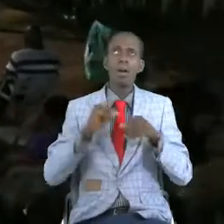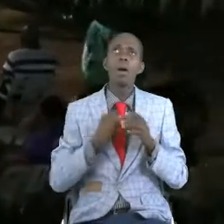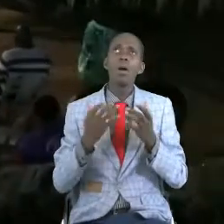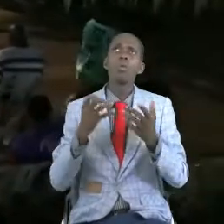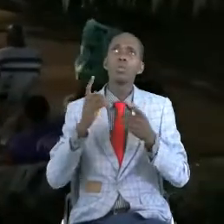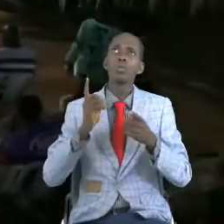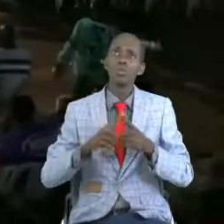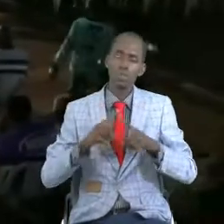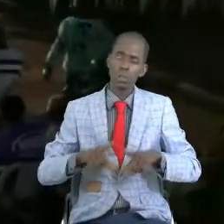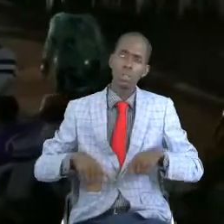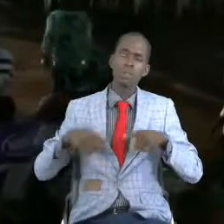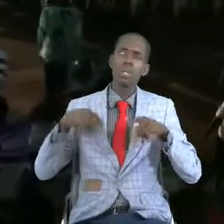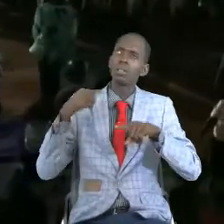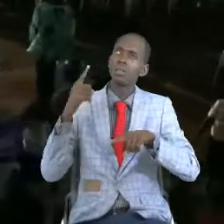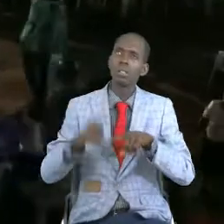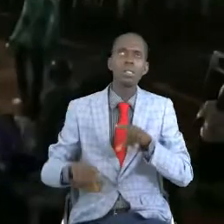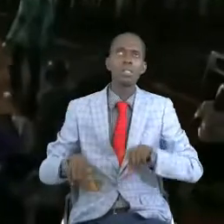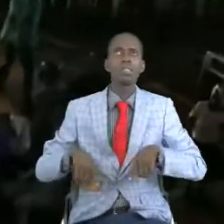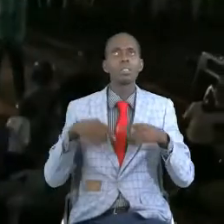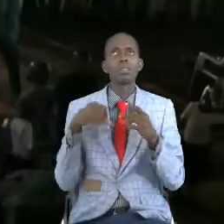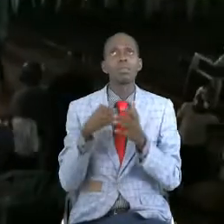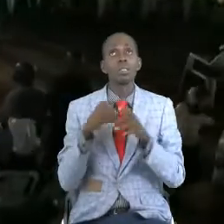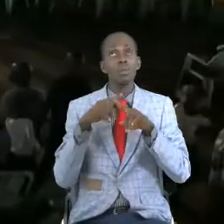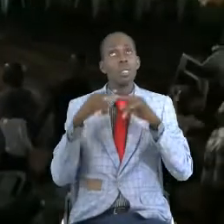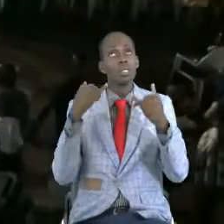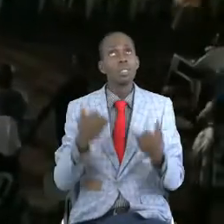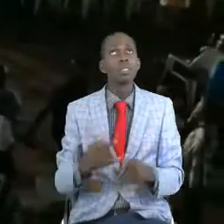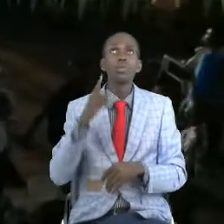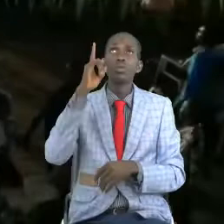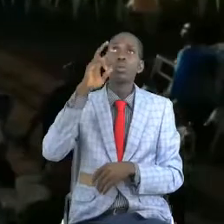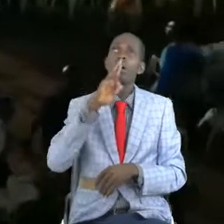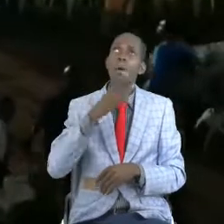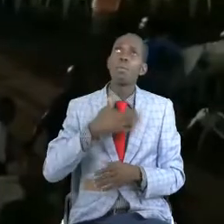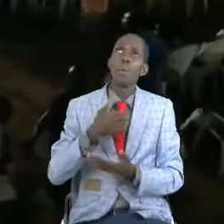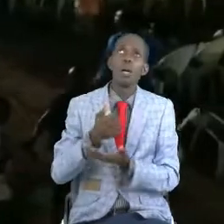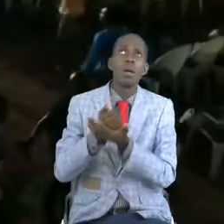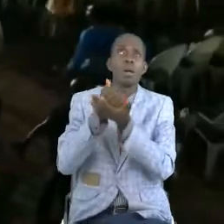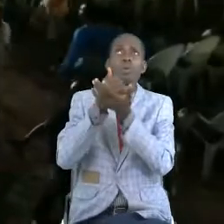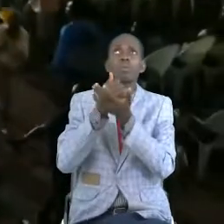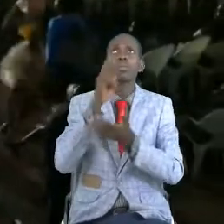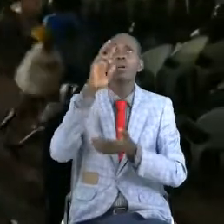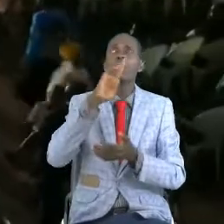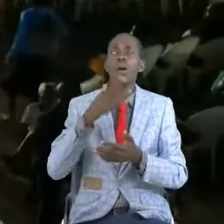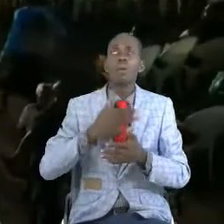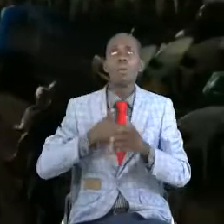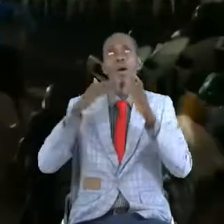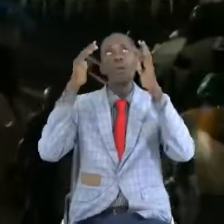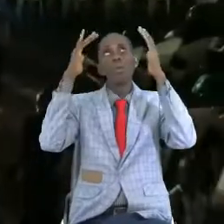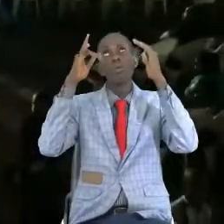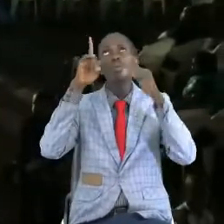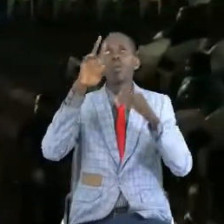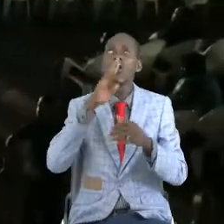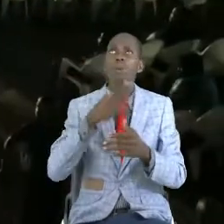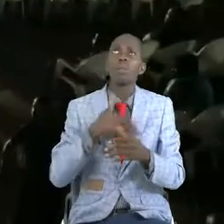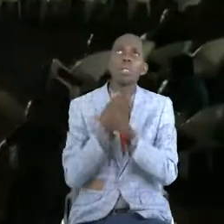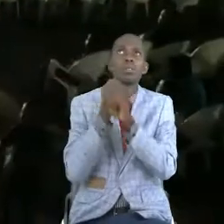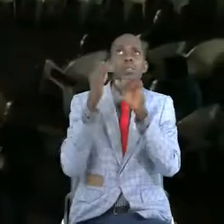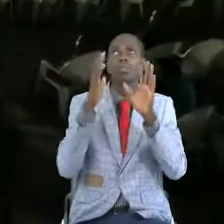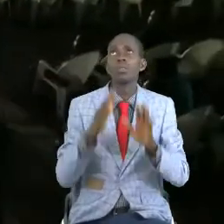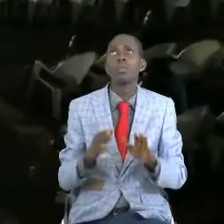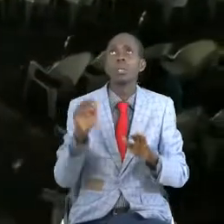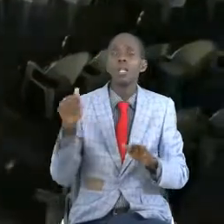i couldn't leave but now you are my health you are my hope you are my savior anywhere you